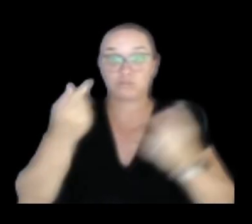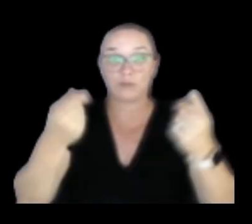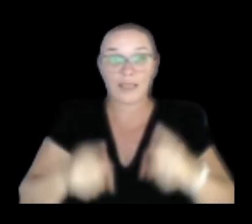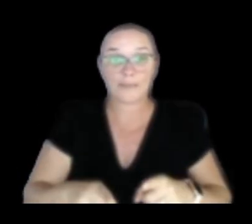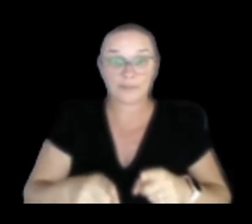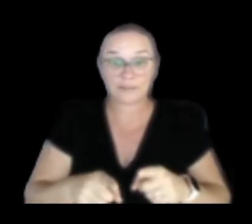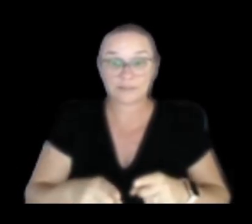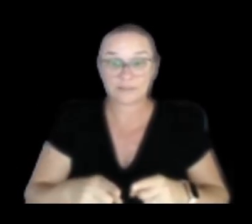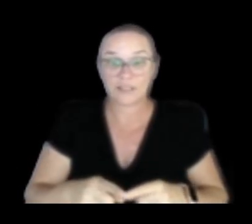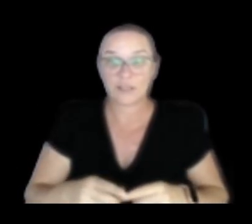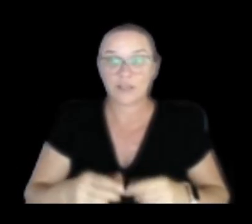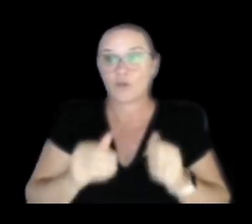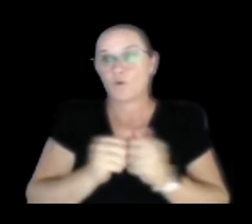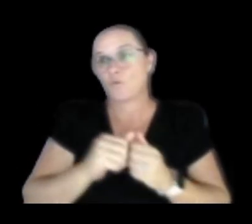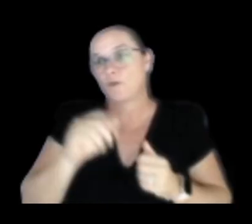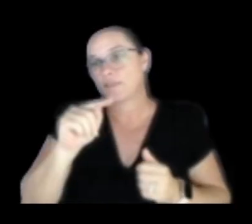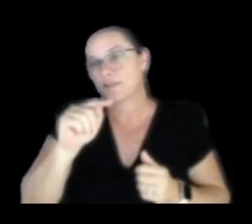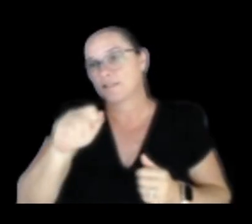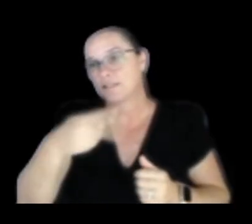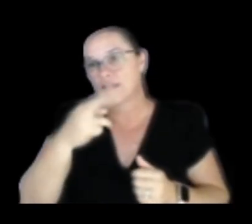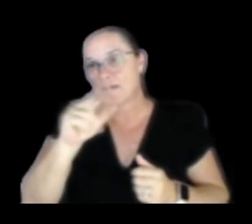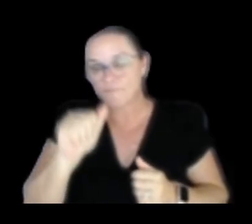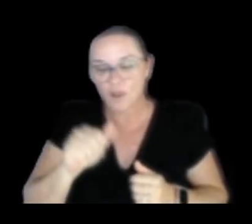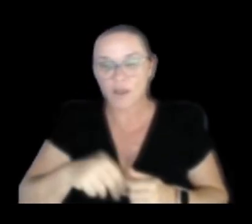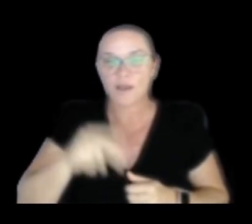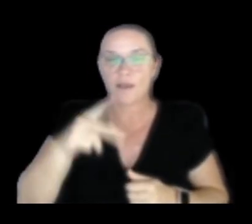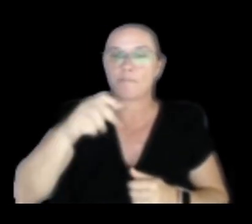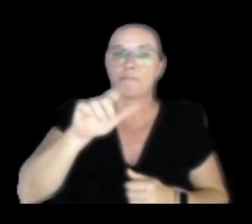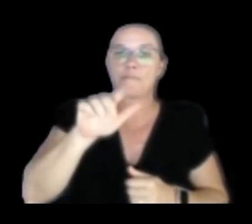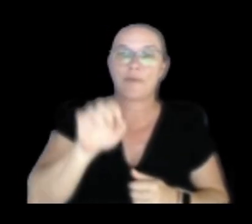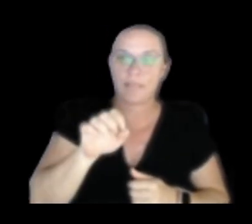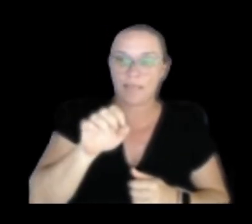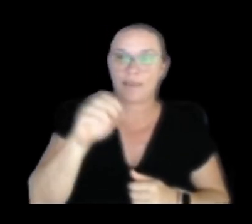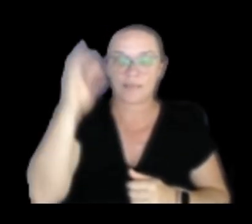along with any tephra and Pele's hairs, those should all be blown